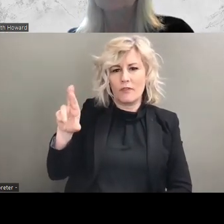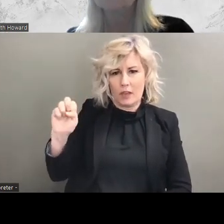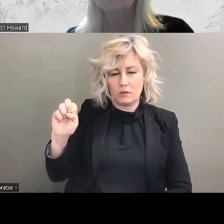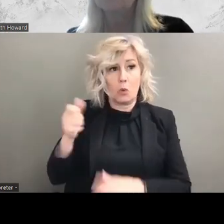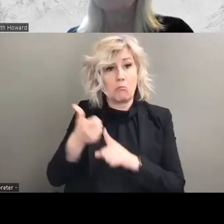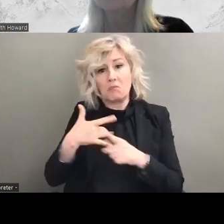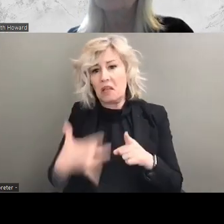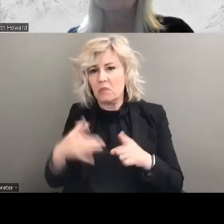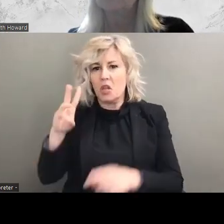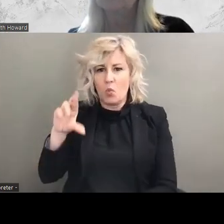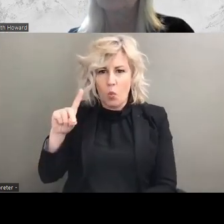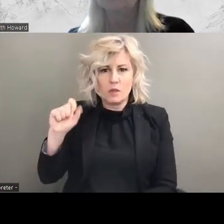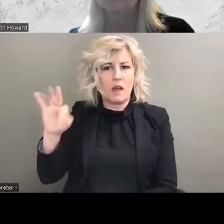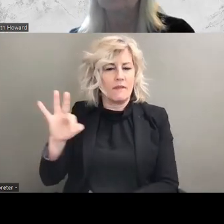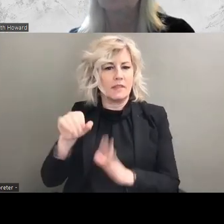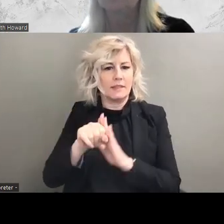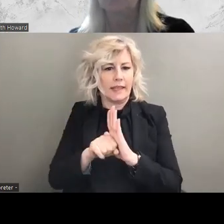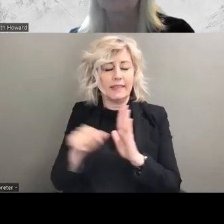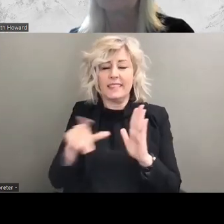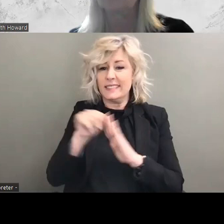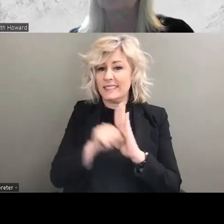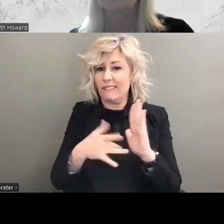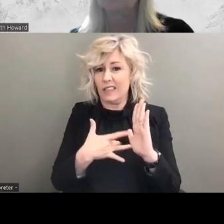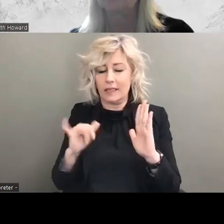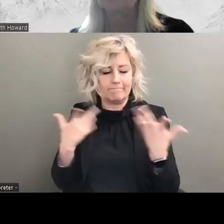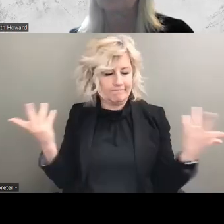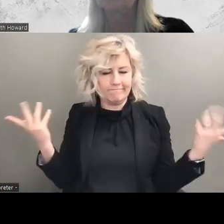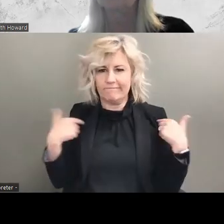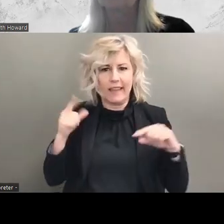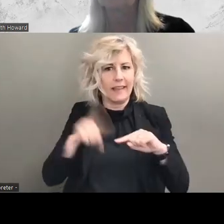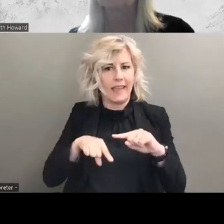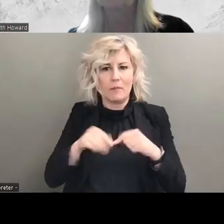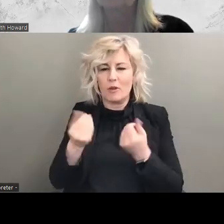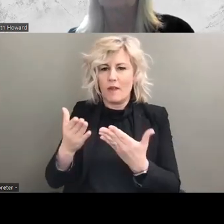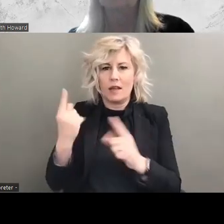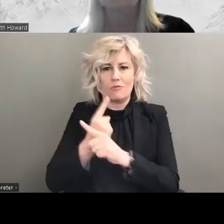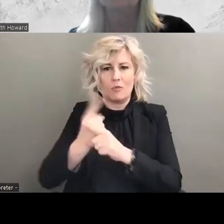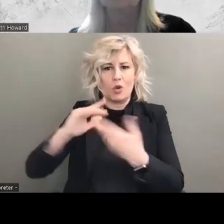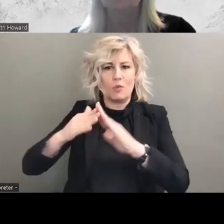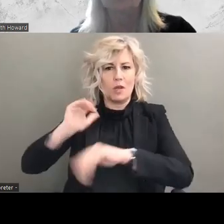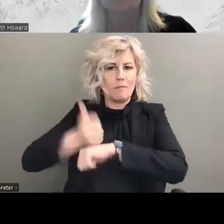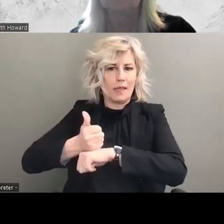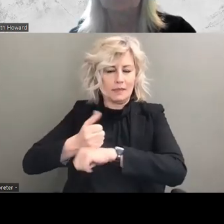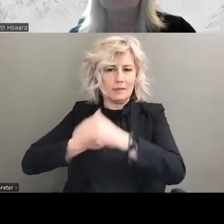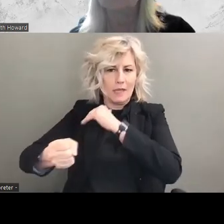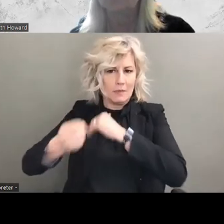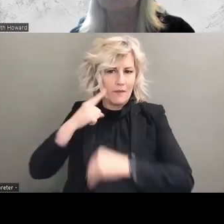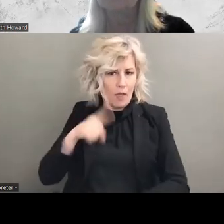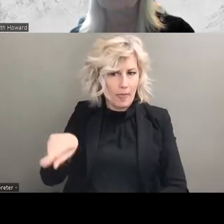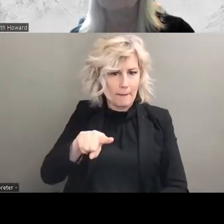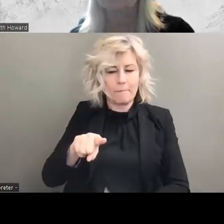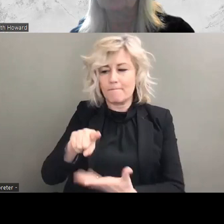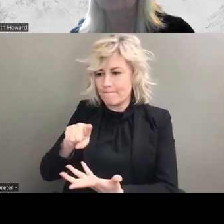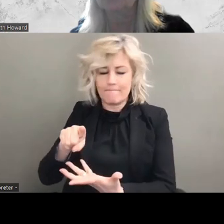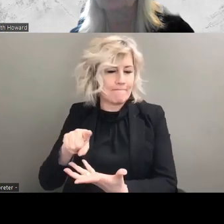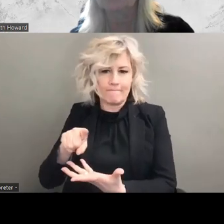state, and the state did not feel that they could provide an appropriate community-based service placement for them, and so they placed